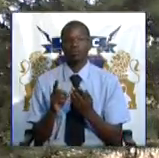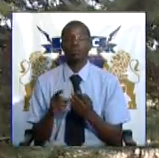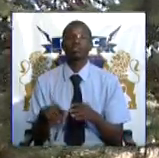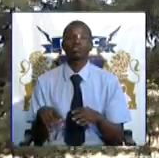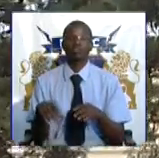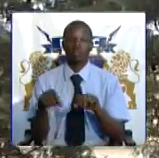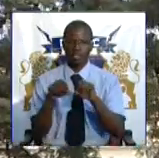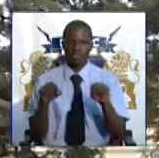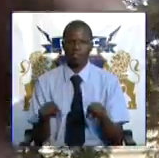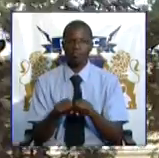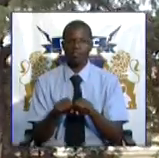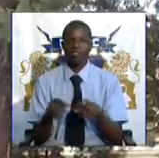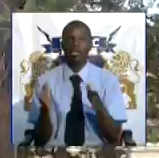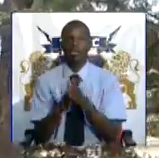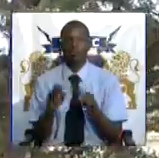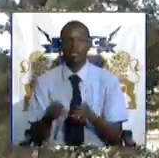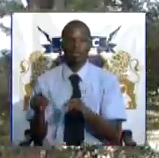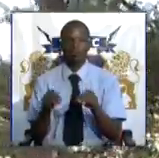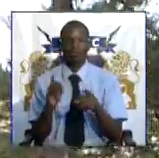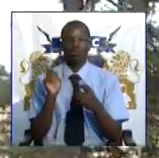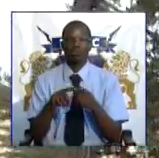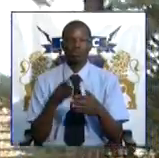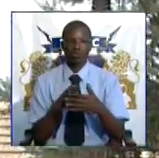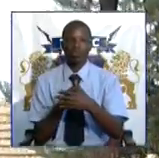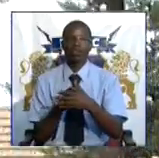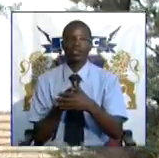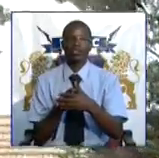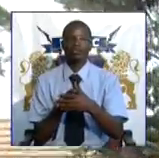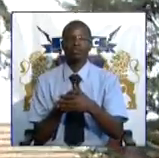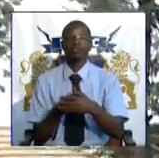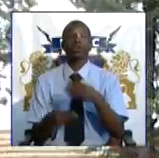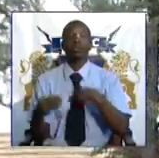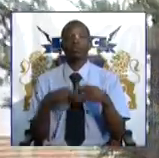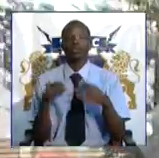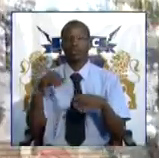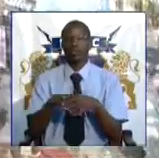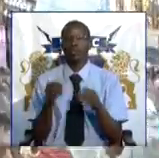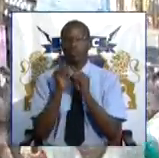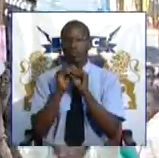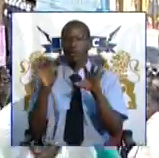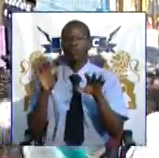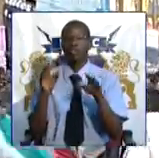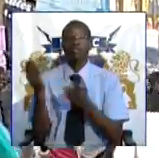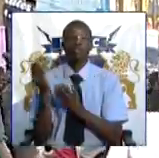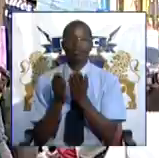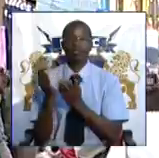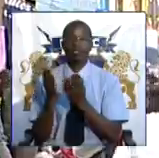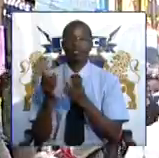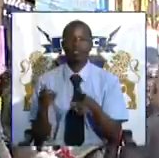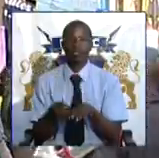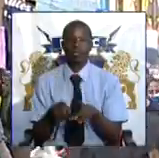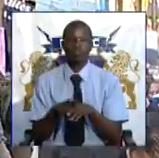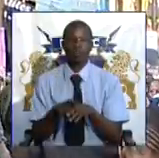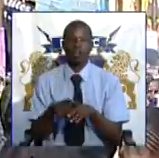promoting integrity and preventing corruption in their public service. Governments are under growing